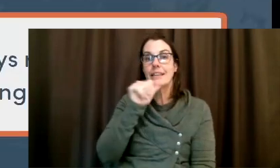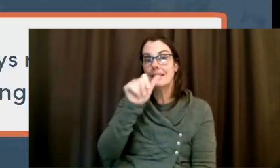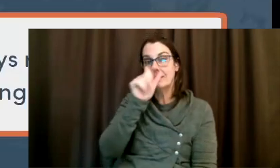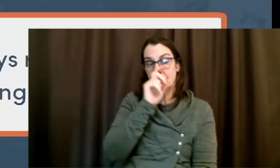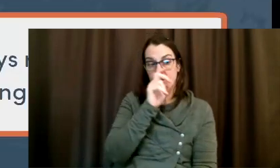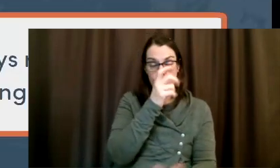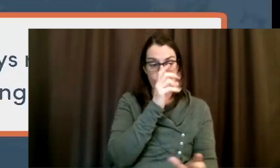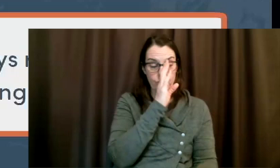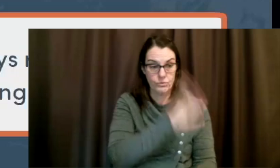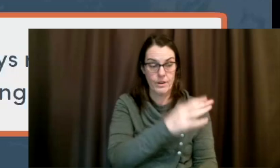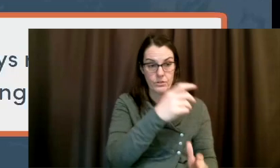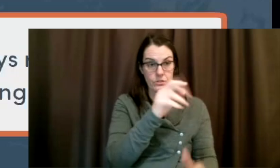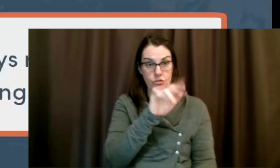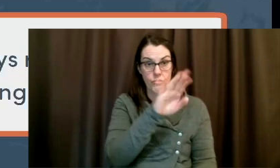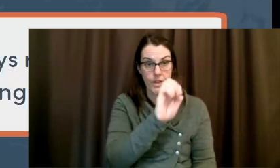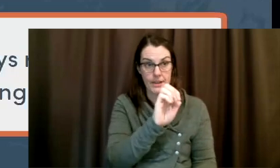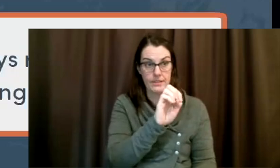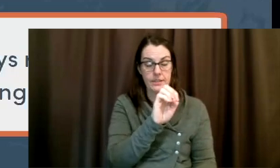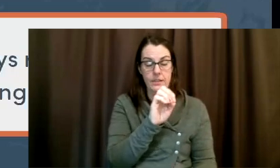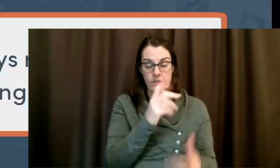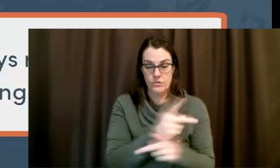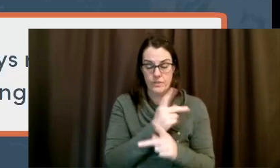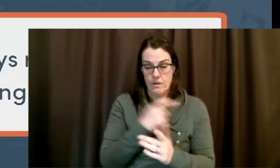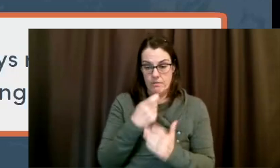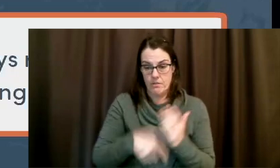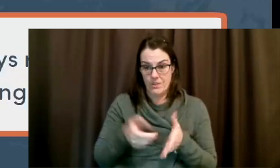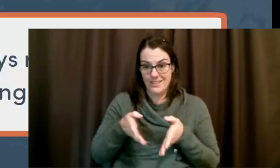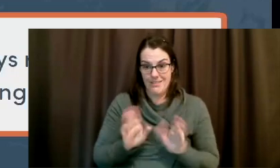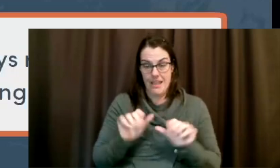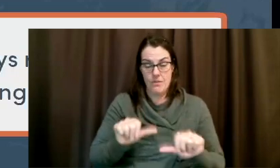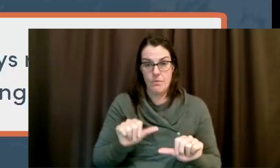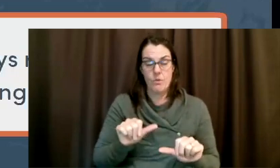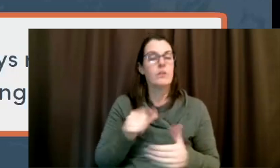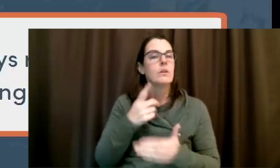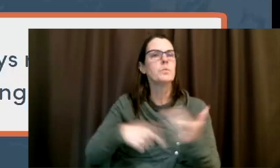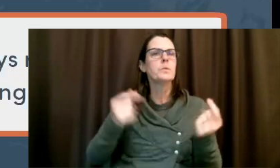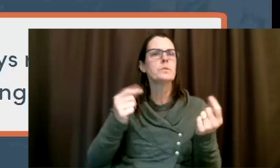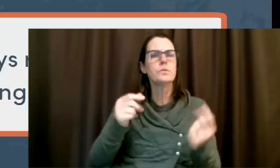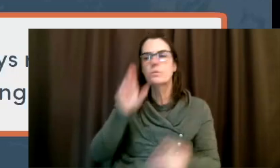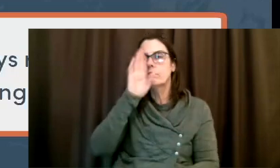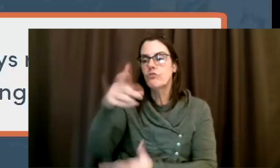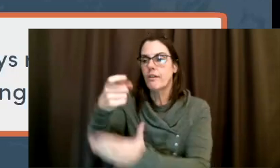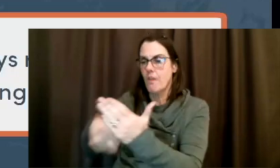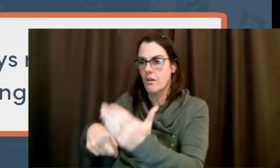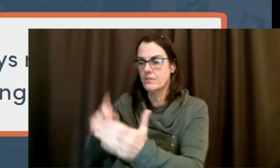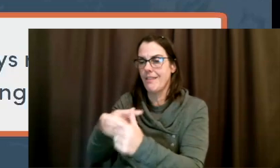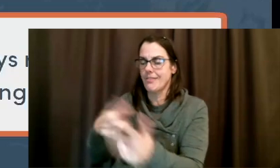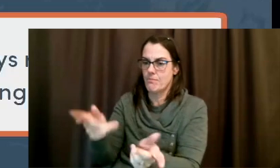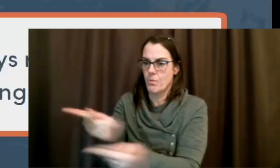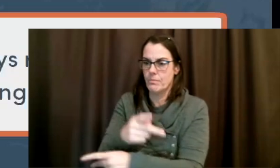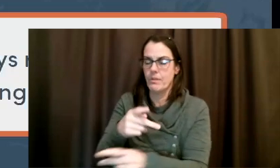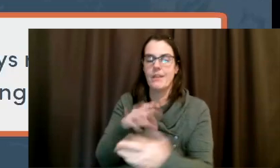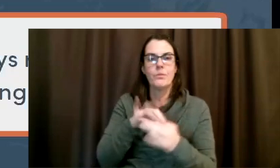that are allowable, you're going to take the direct costs and multiply them by the negotiated indirect